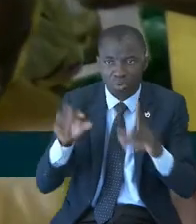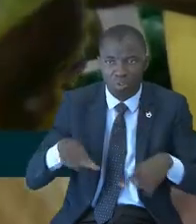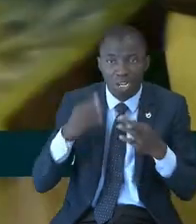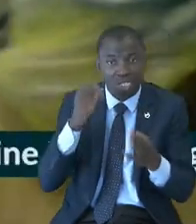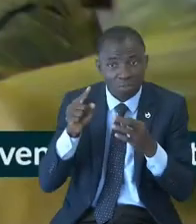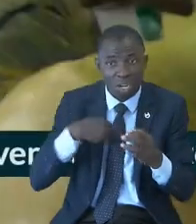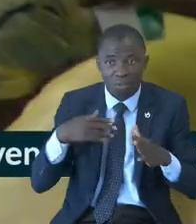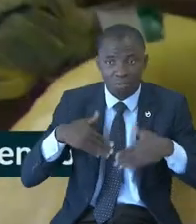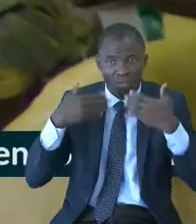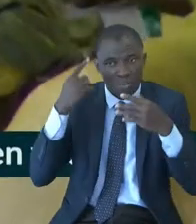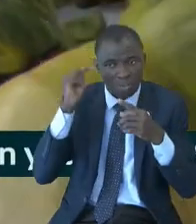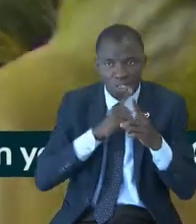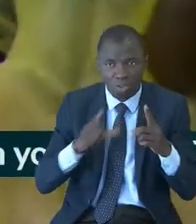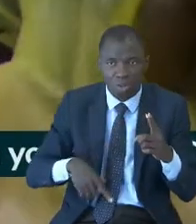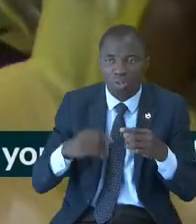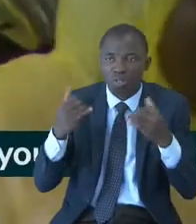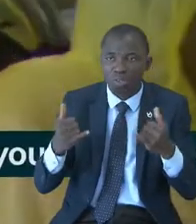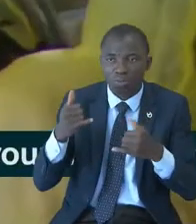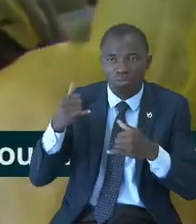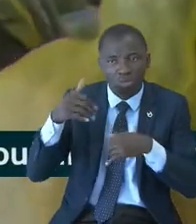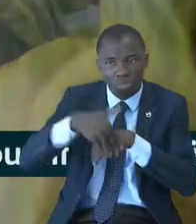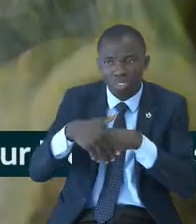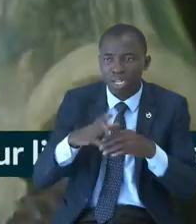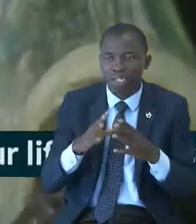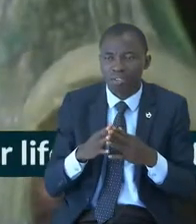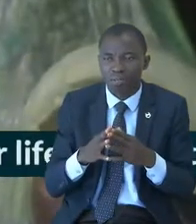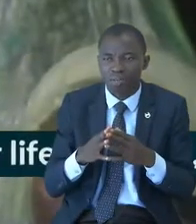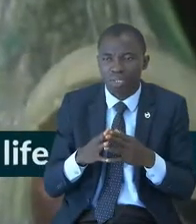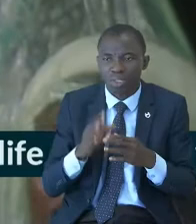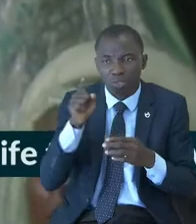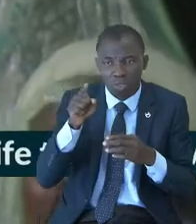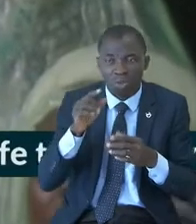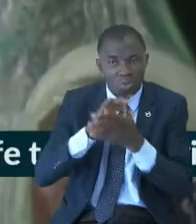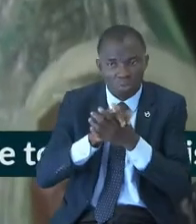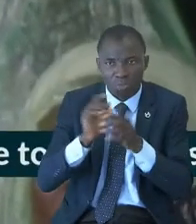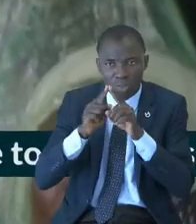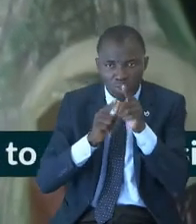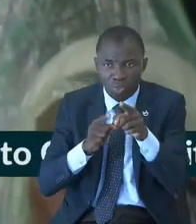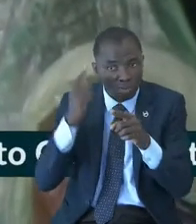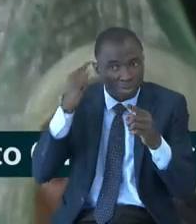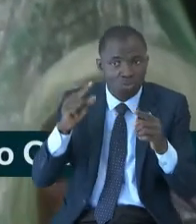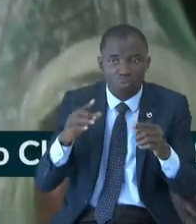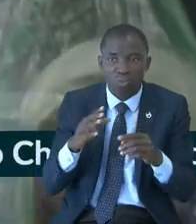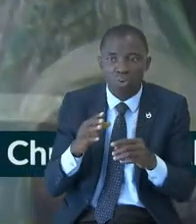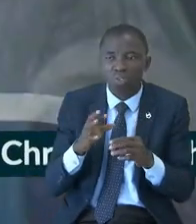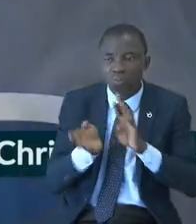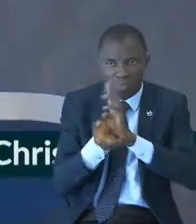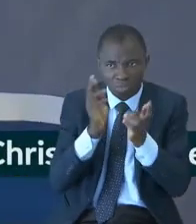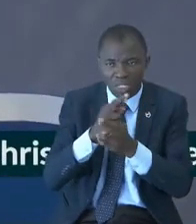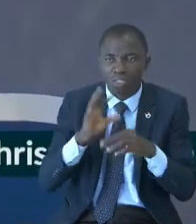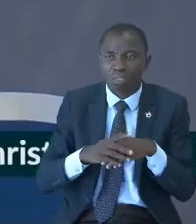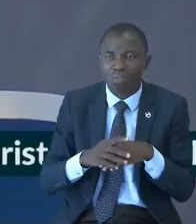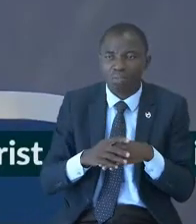the name, the address where the person is living, the nearest bus stop. And then the telephone